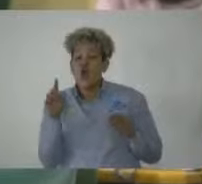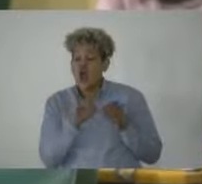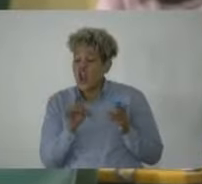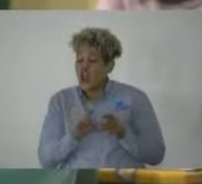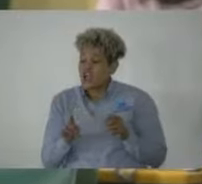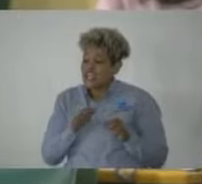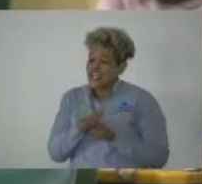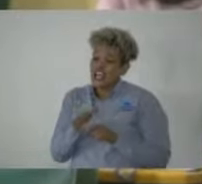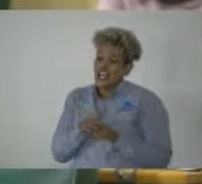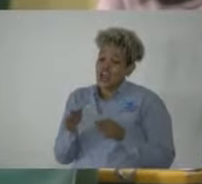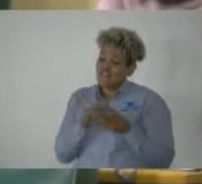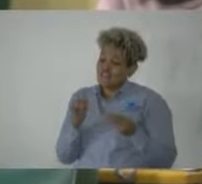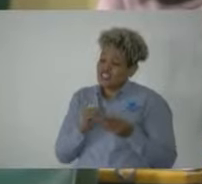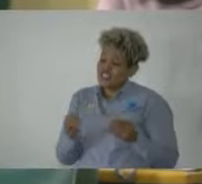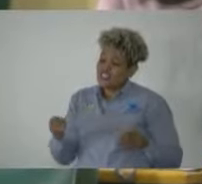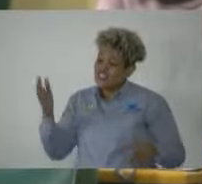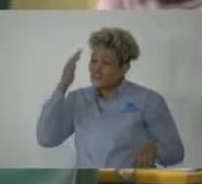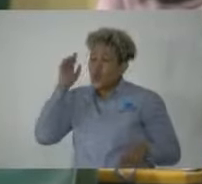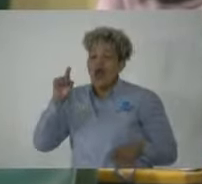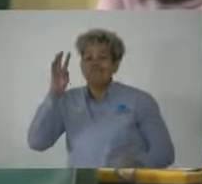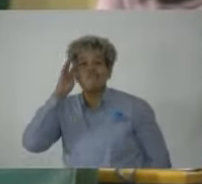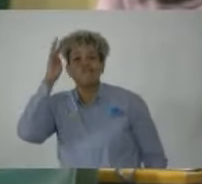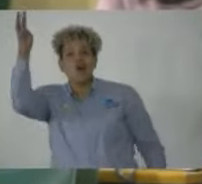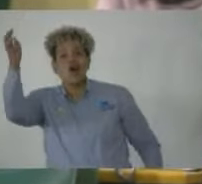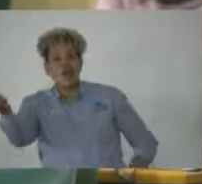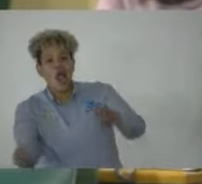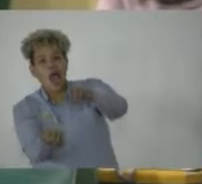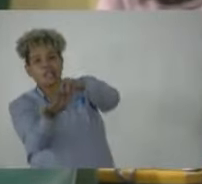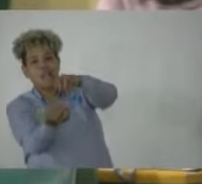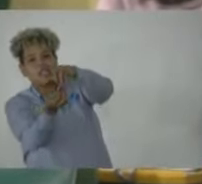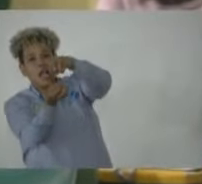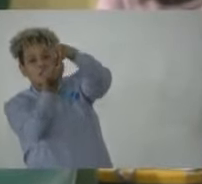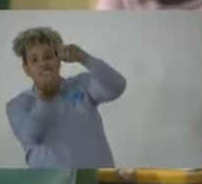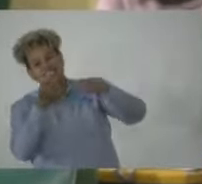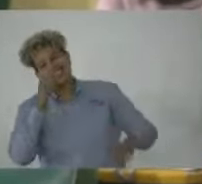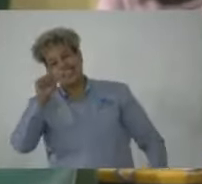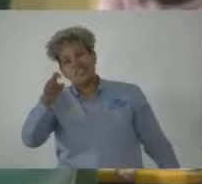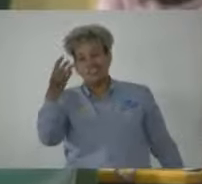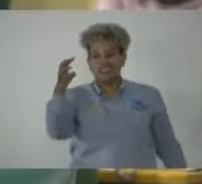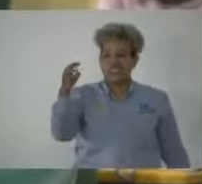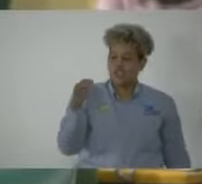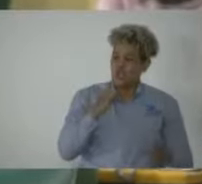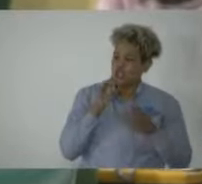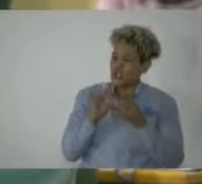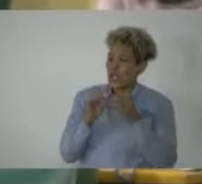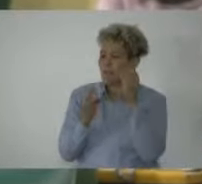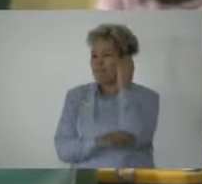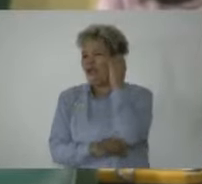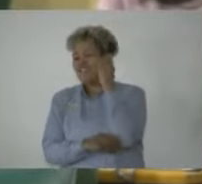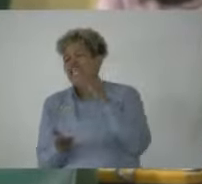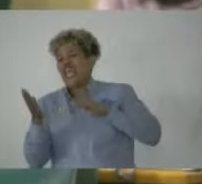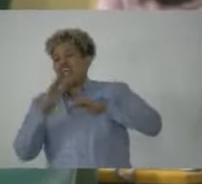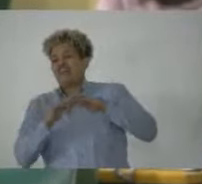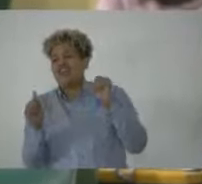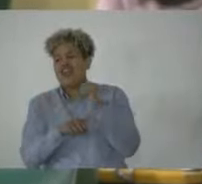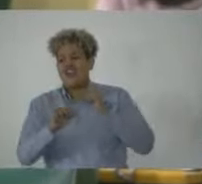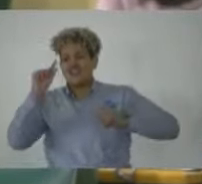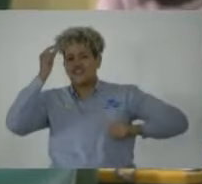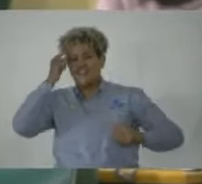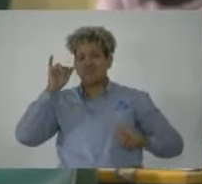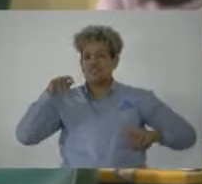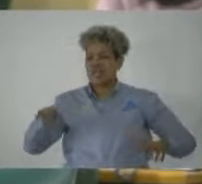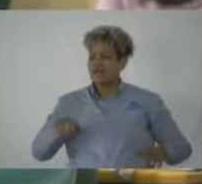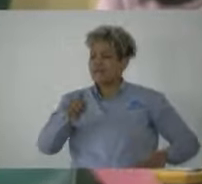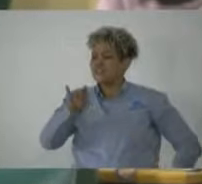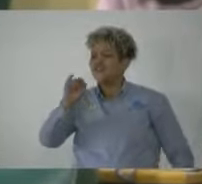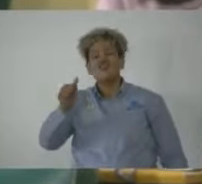to talk about. You don't have to make things up, right? Of 16 talking about poverty has increased under this administration. It